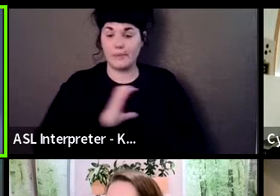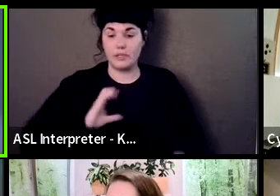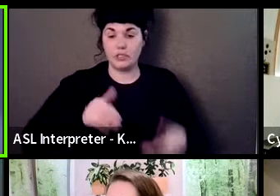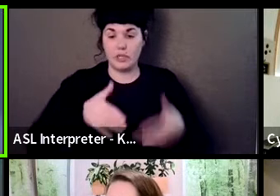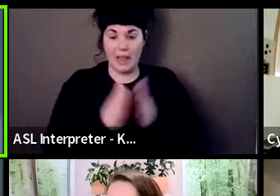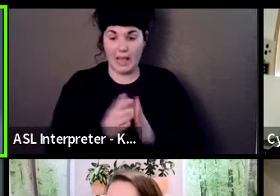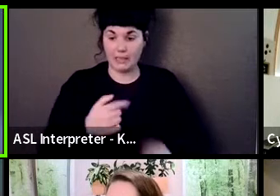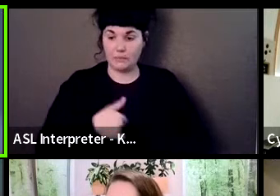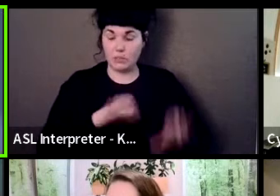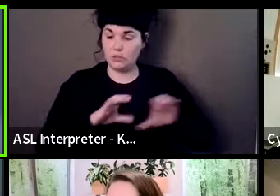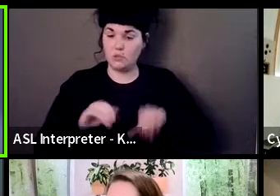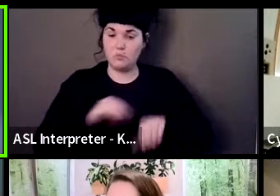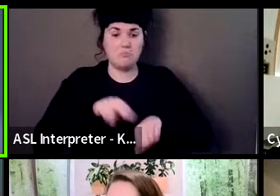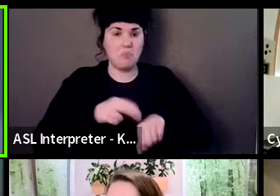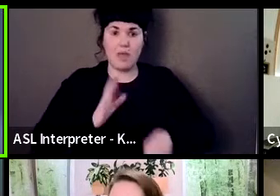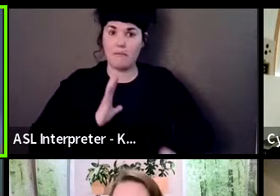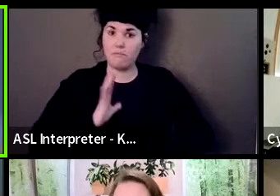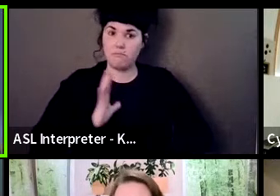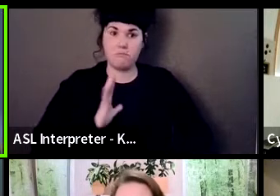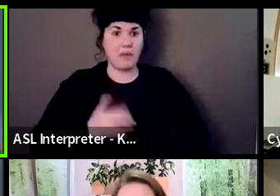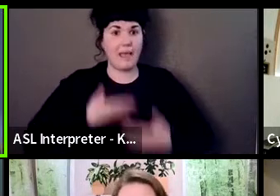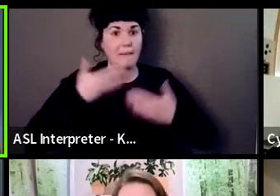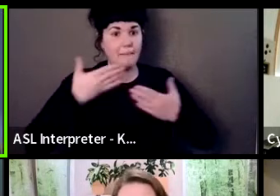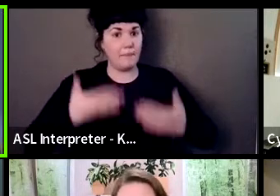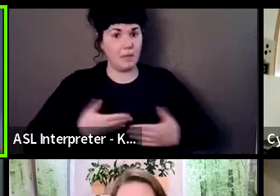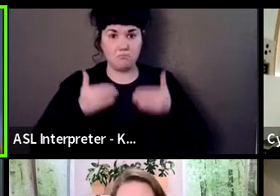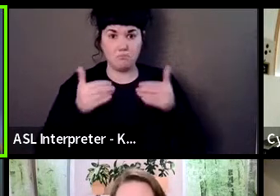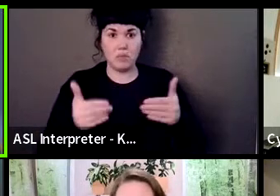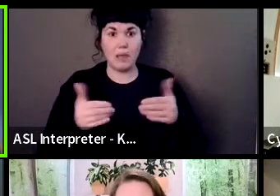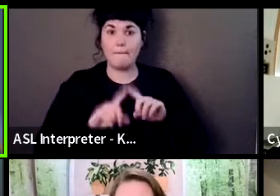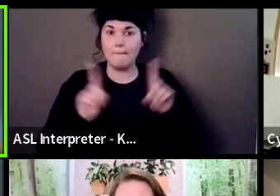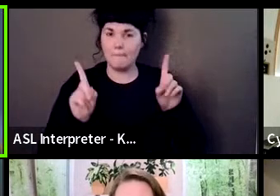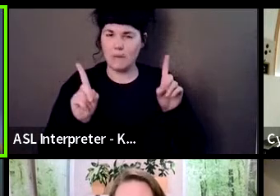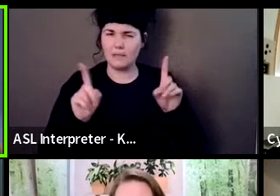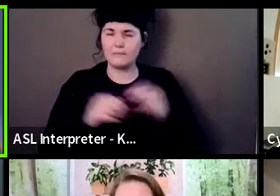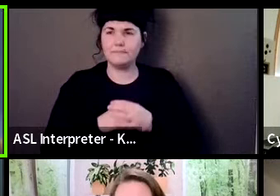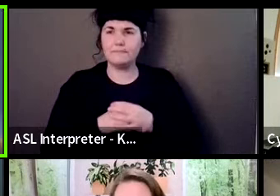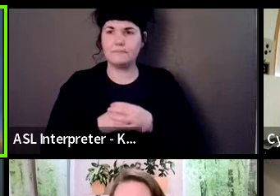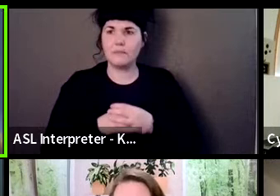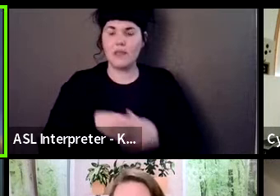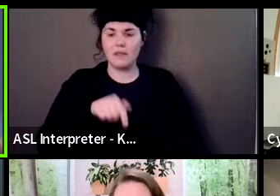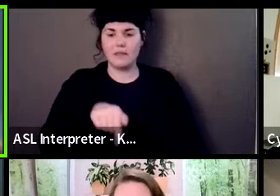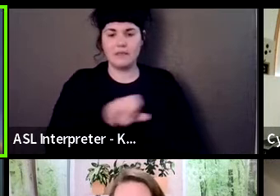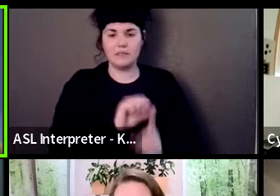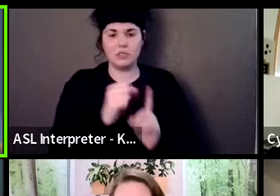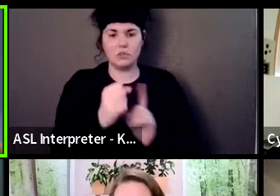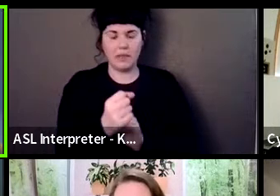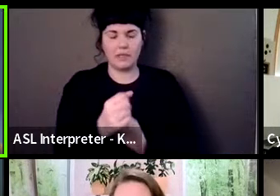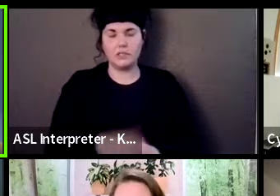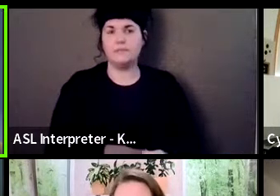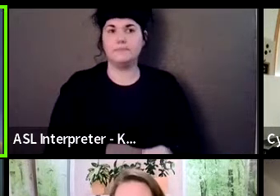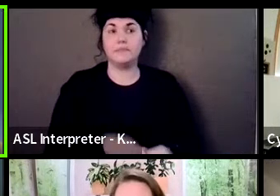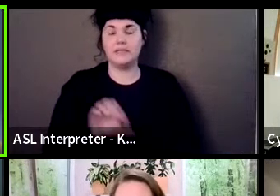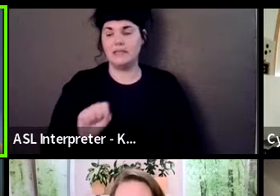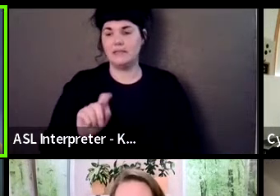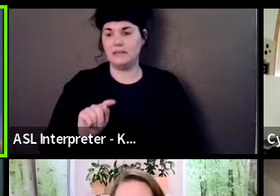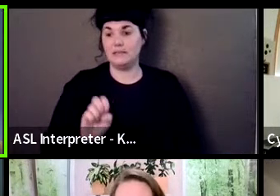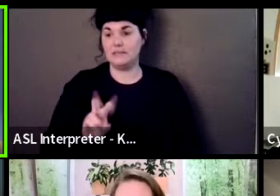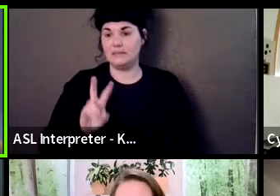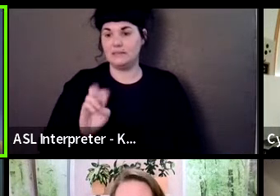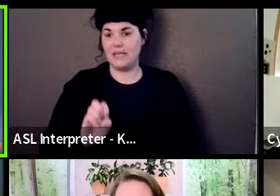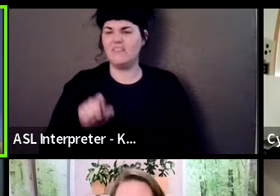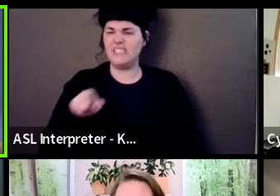this instance, I think the work that Steve's done as a liaison with the legal people is a